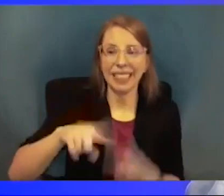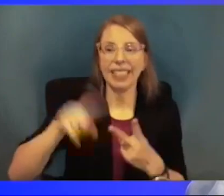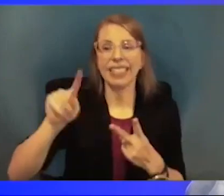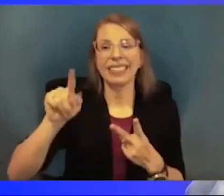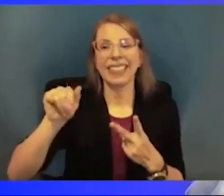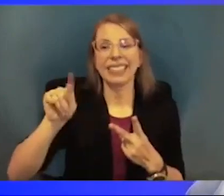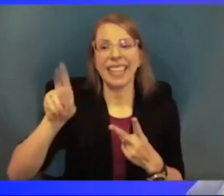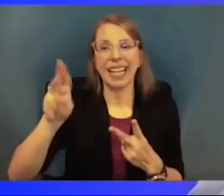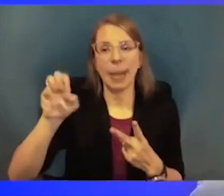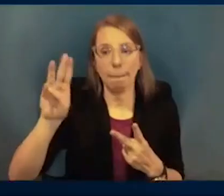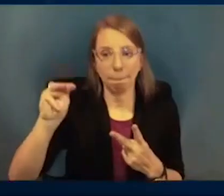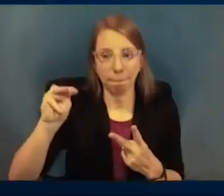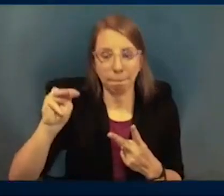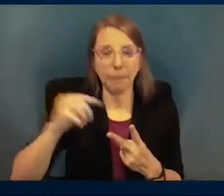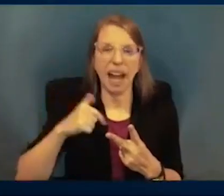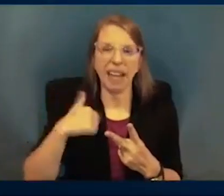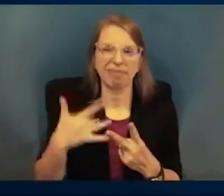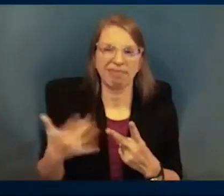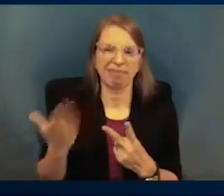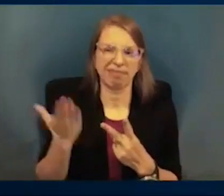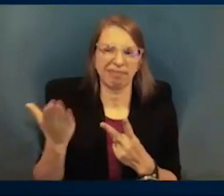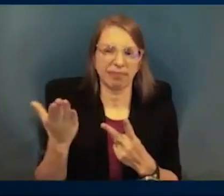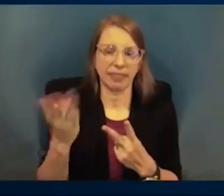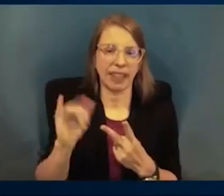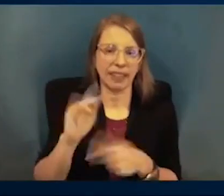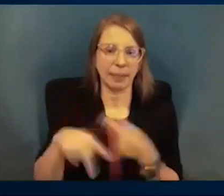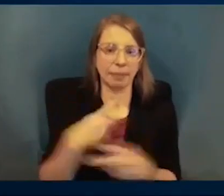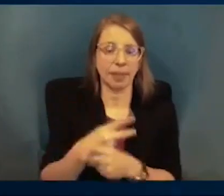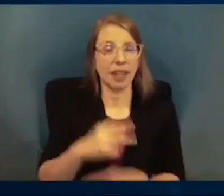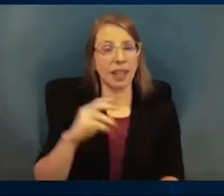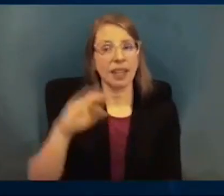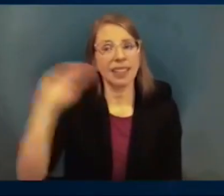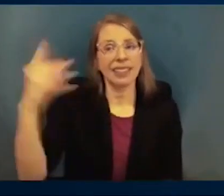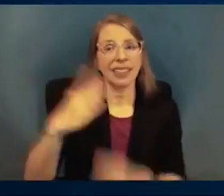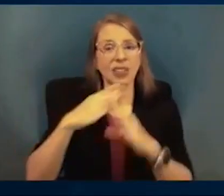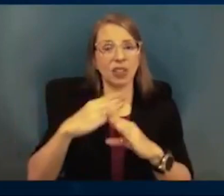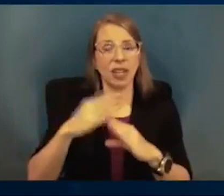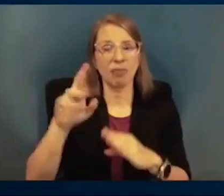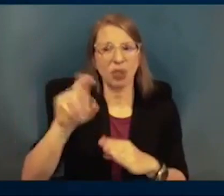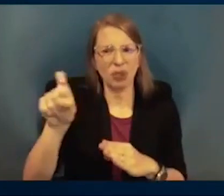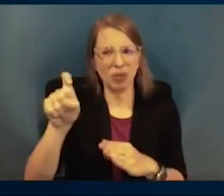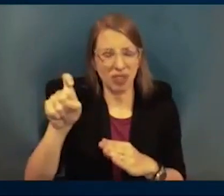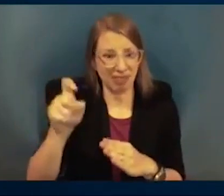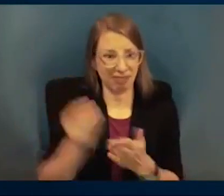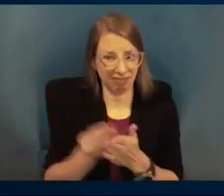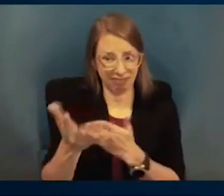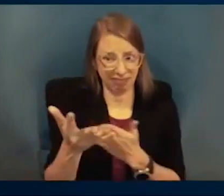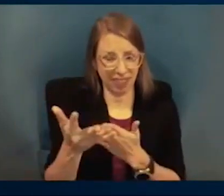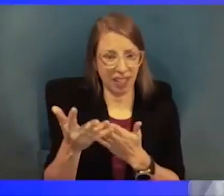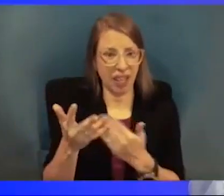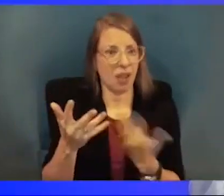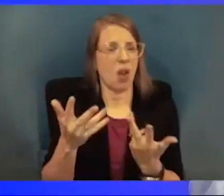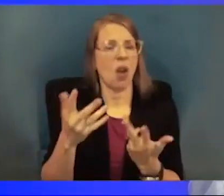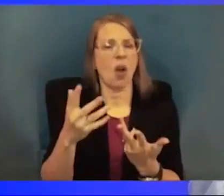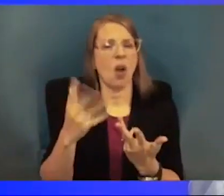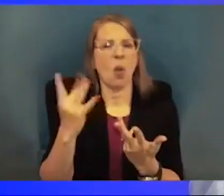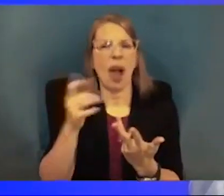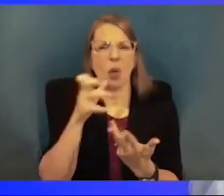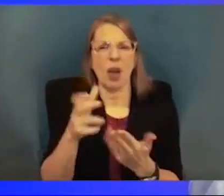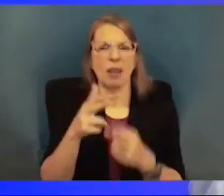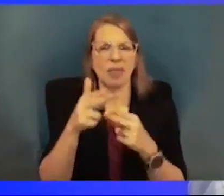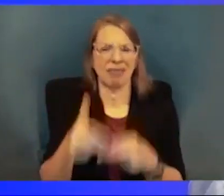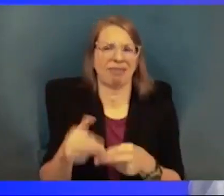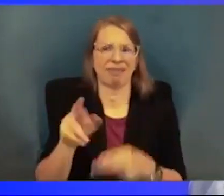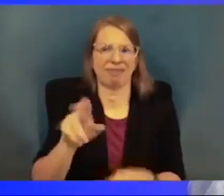recommend. Are there sunscreens out there that you get by prescription? Is there something that kicks it up a notch? There are